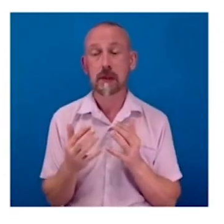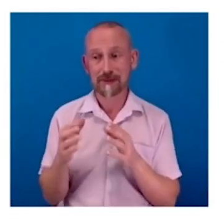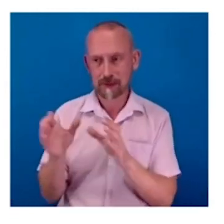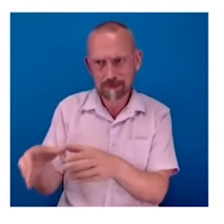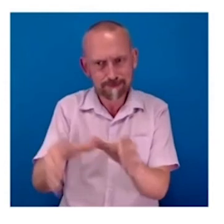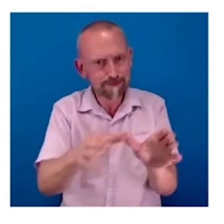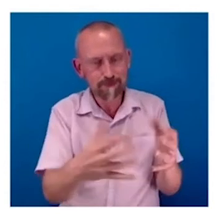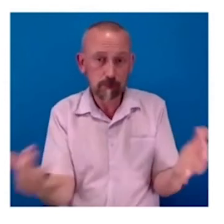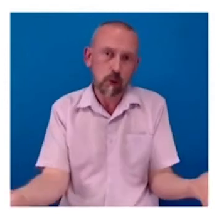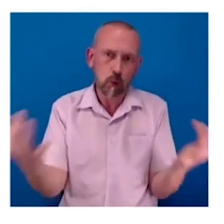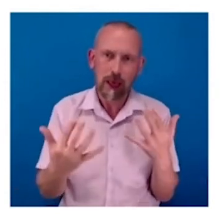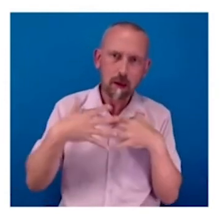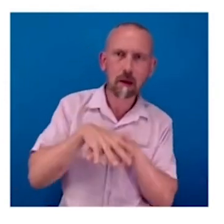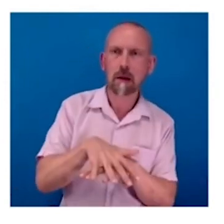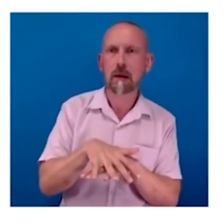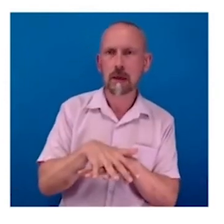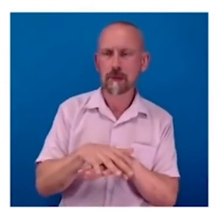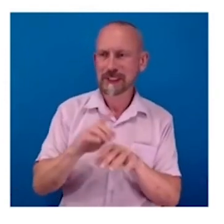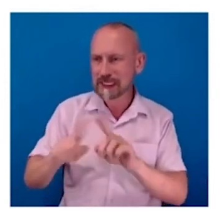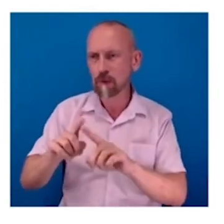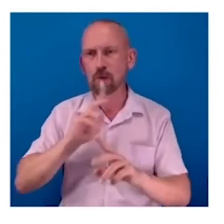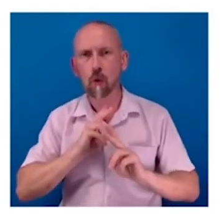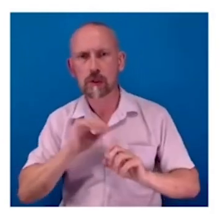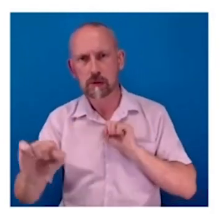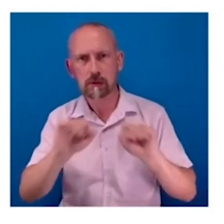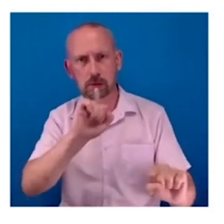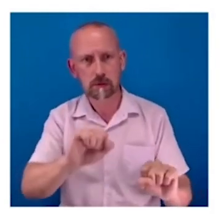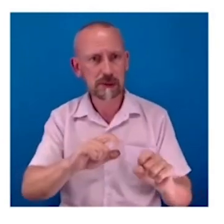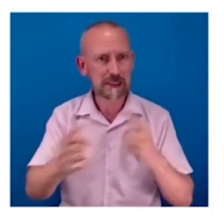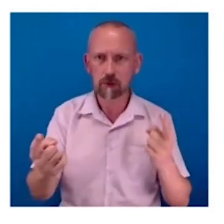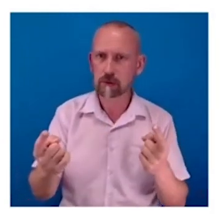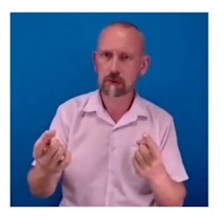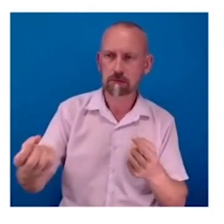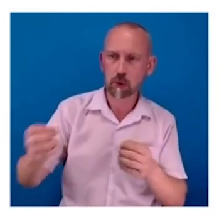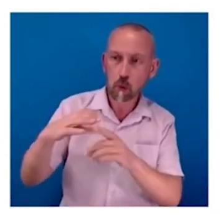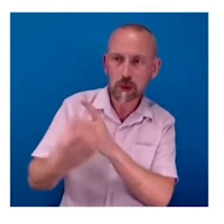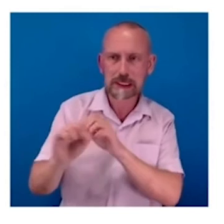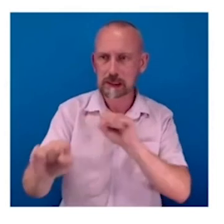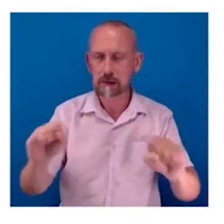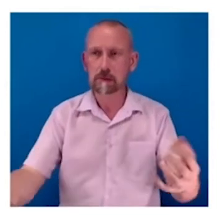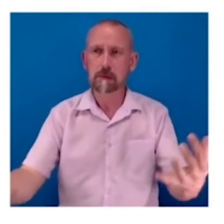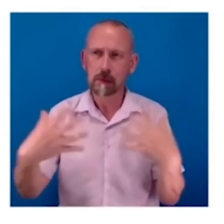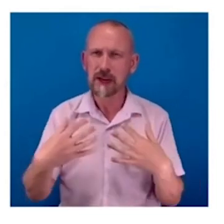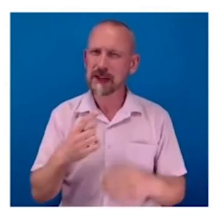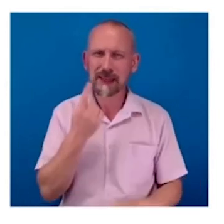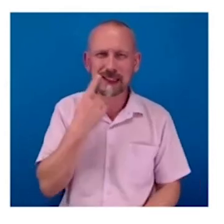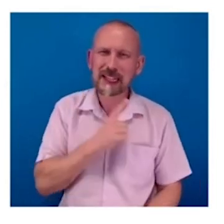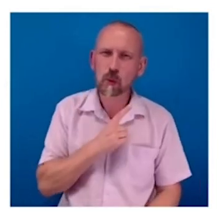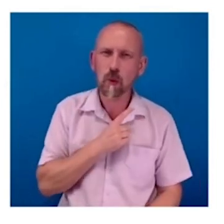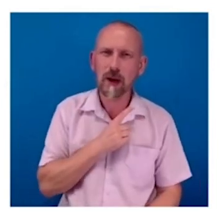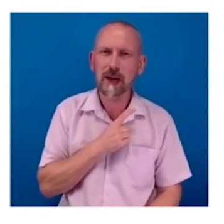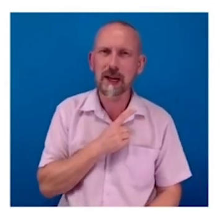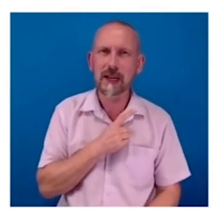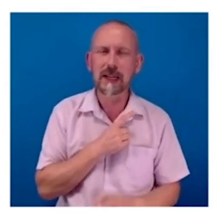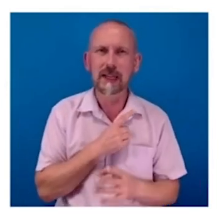different communities that don't see each other. I think that's probably an obvious reason why you would have and equally for that reason, it has to be quite a lot